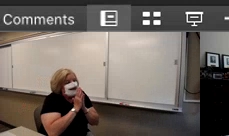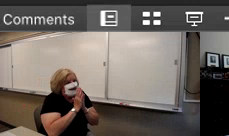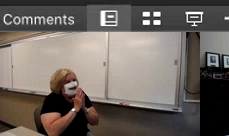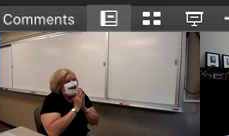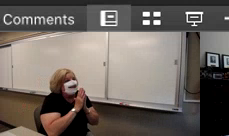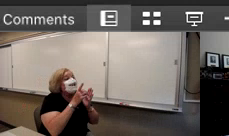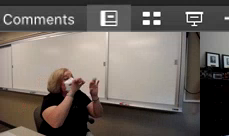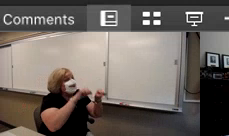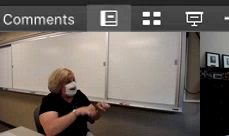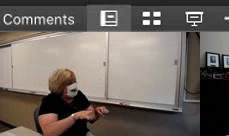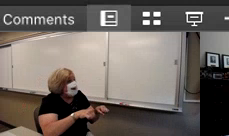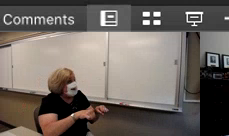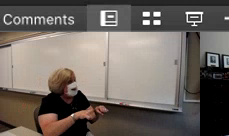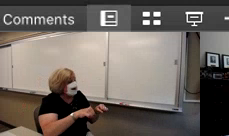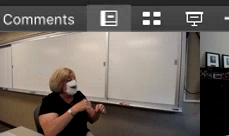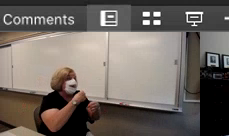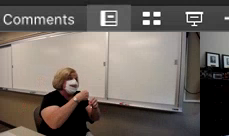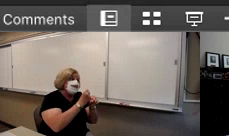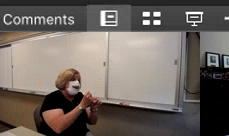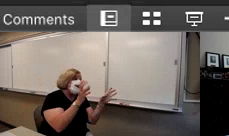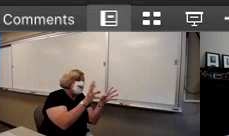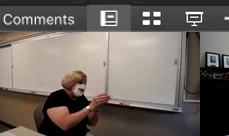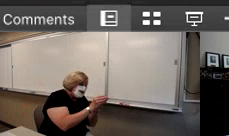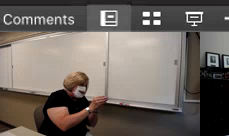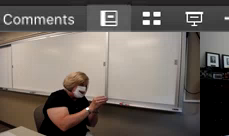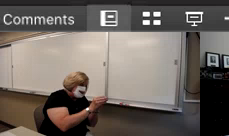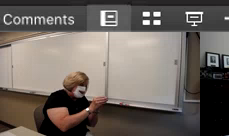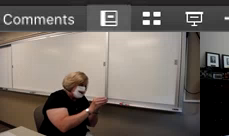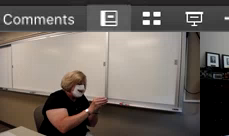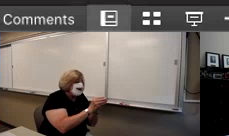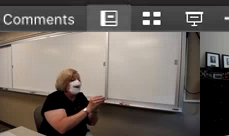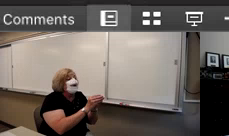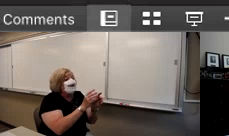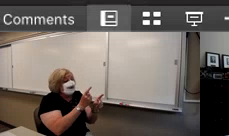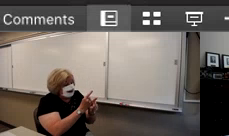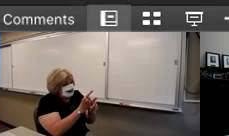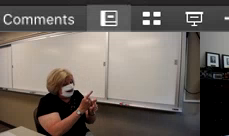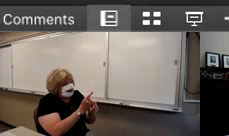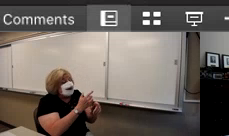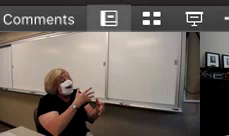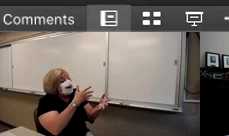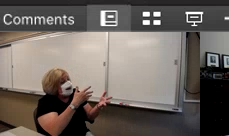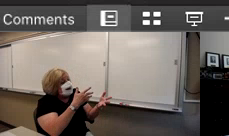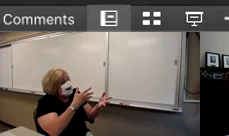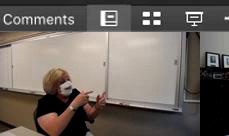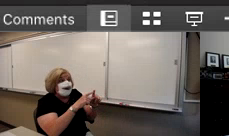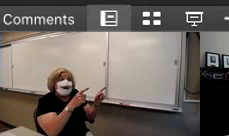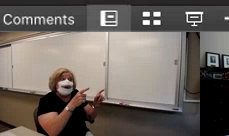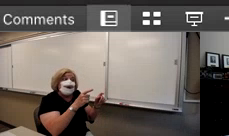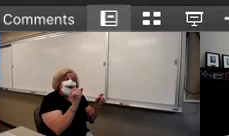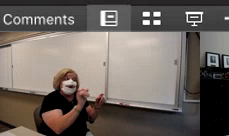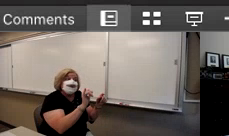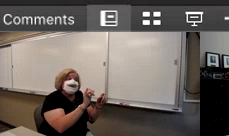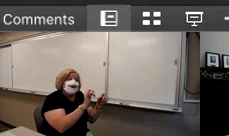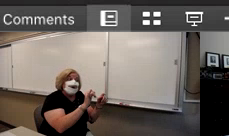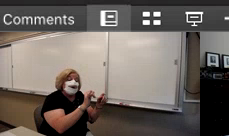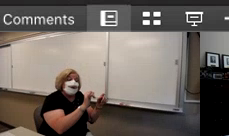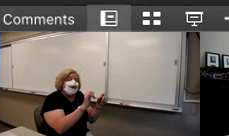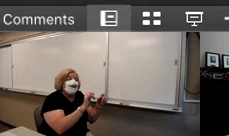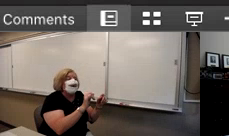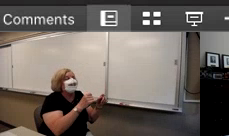So you can create meetings, right? You can create meetings, but you also, and this is